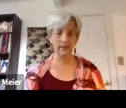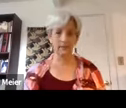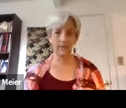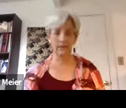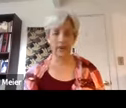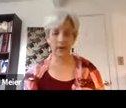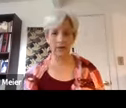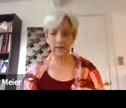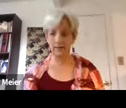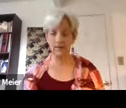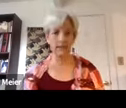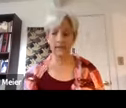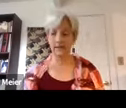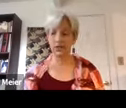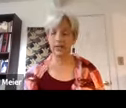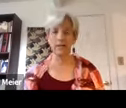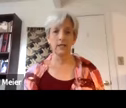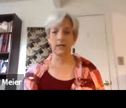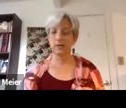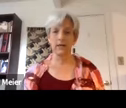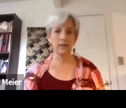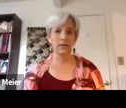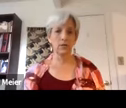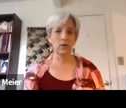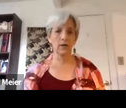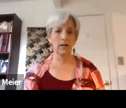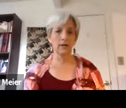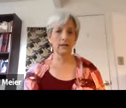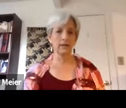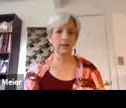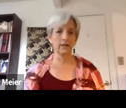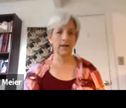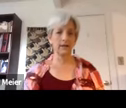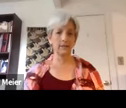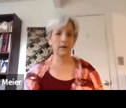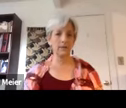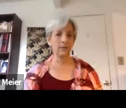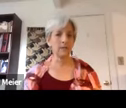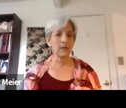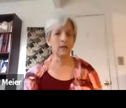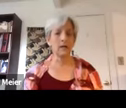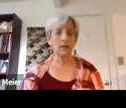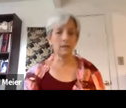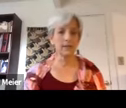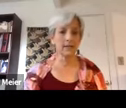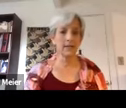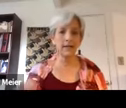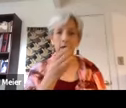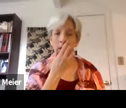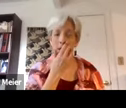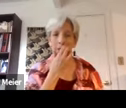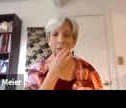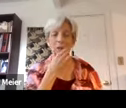luckily, a kind of powerhouse team, and the NIJ granted the award, I think, on the strength of that in part. The